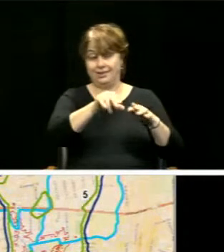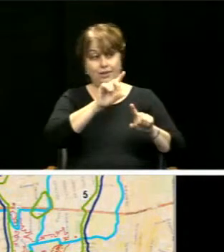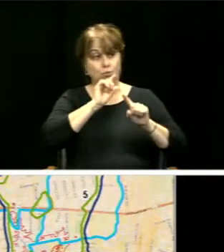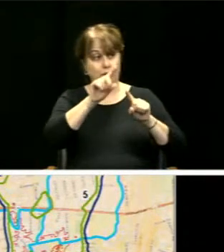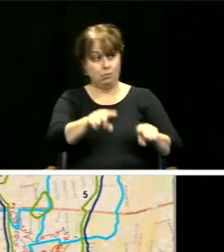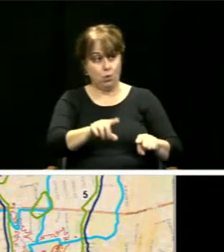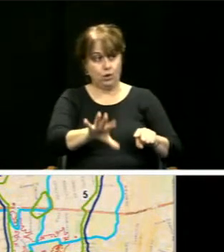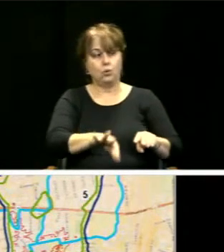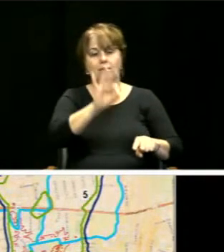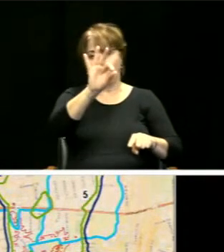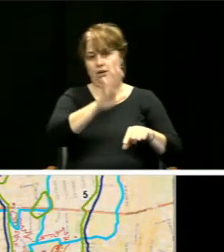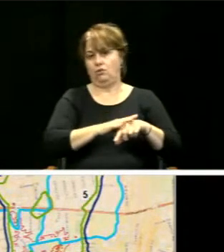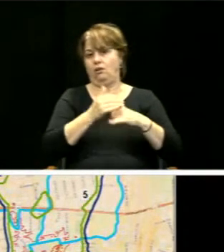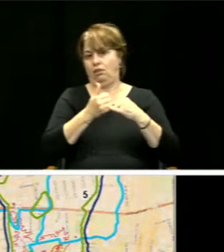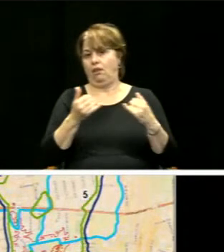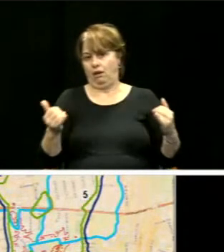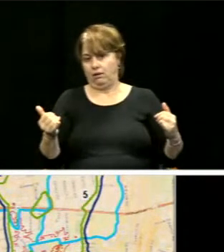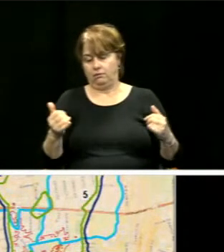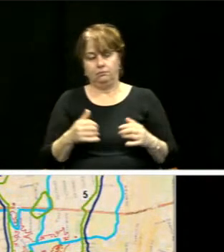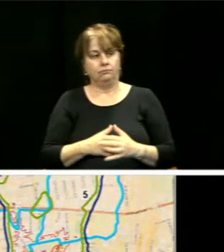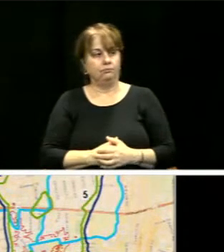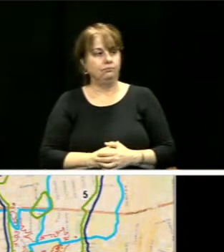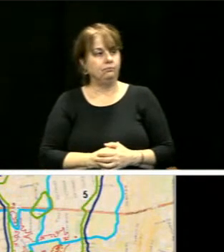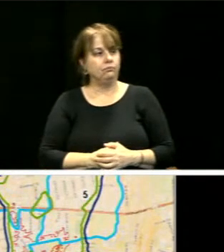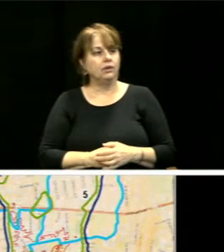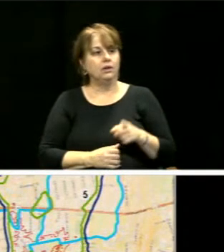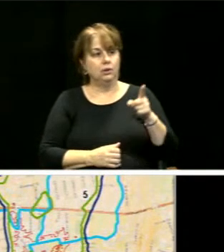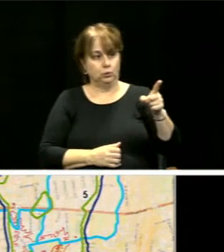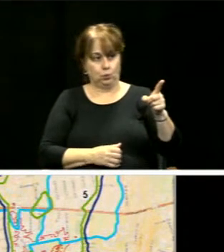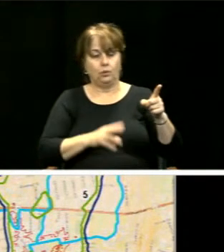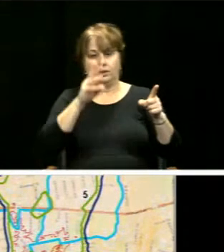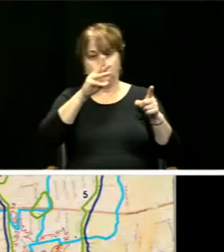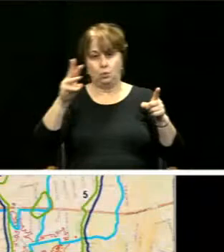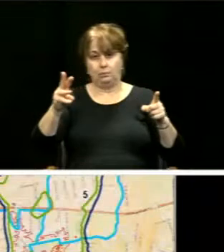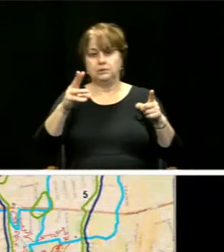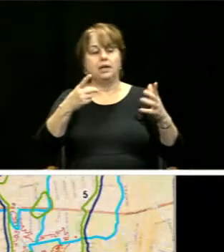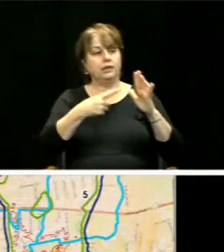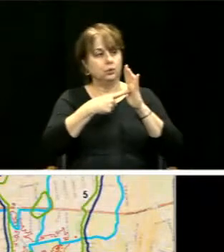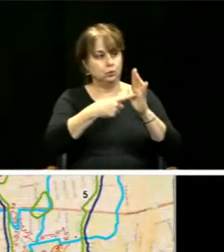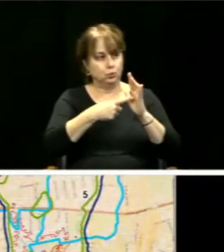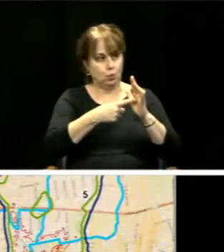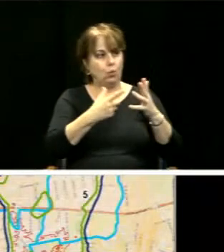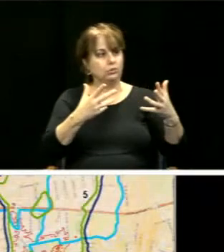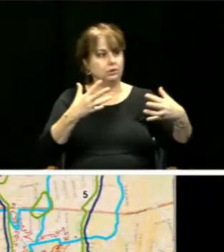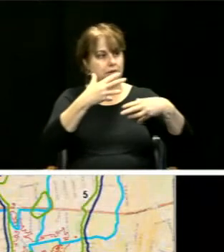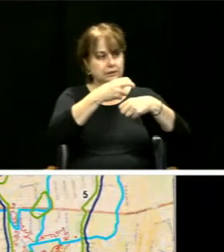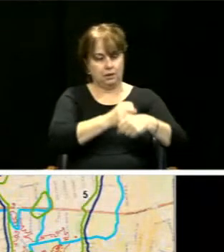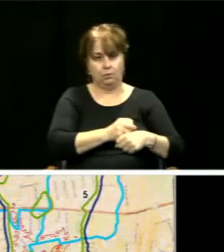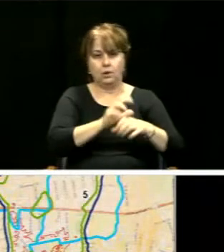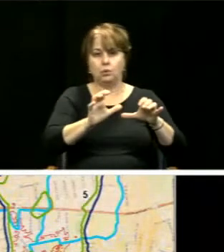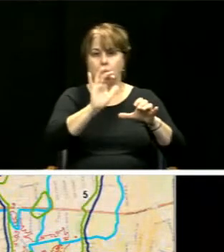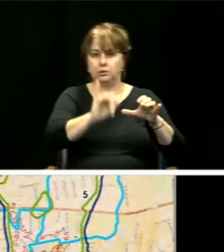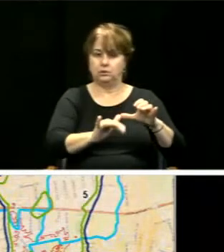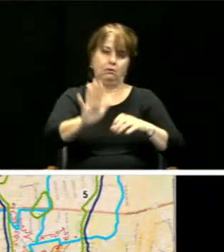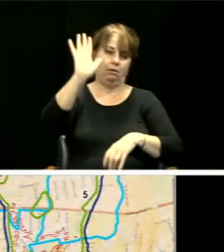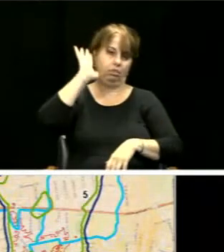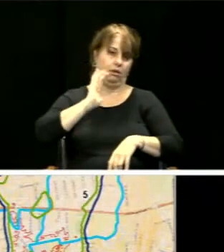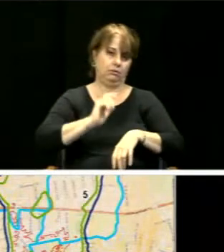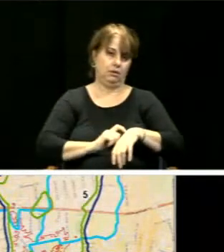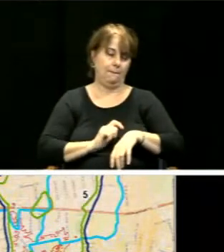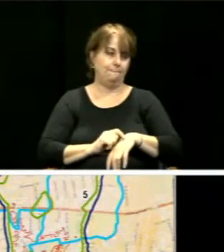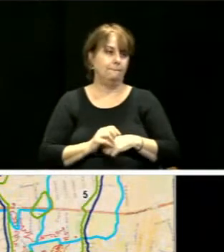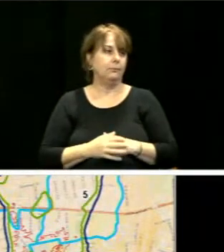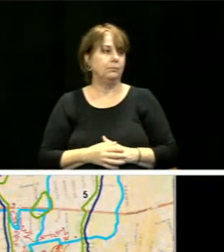can be found online. And this slide just pretty much summarizes what was done at that time.